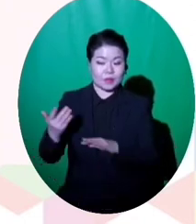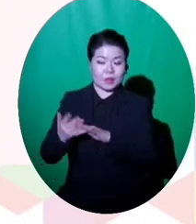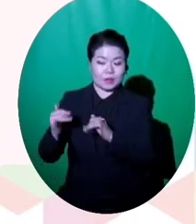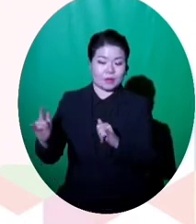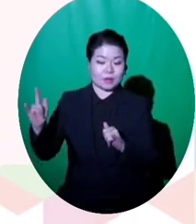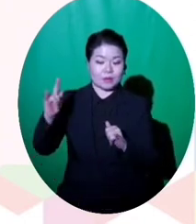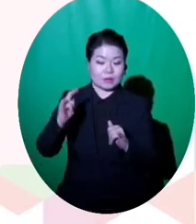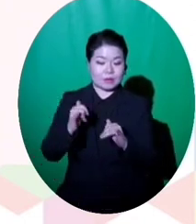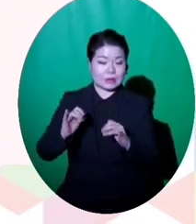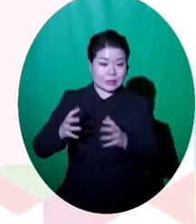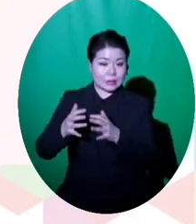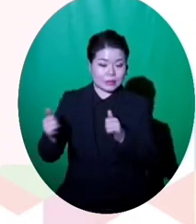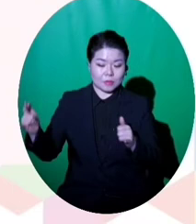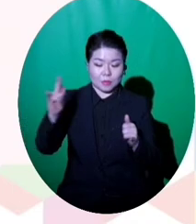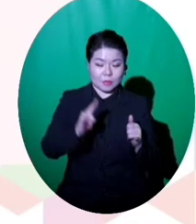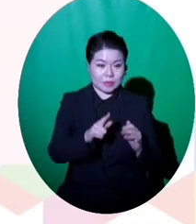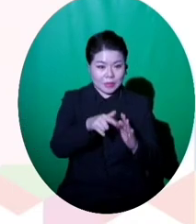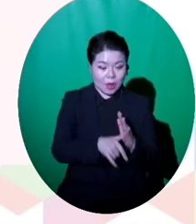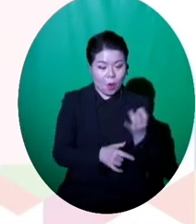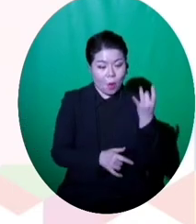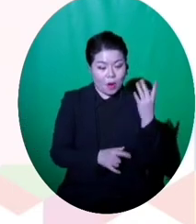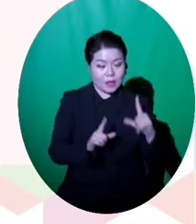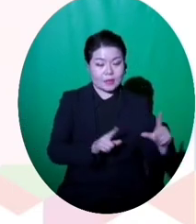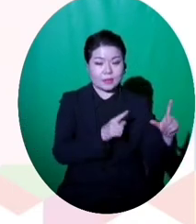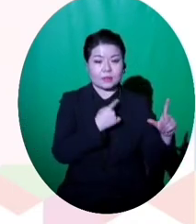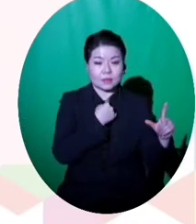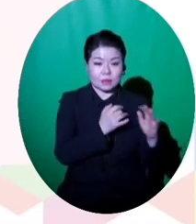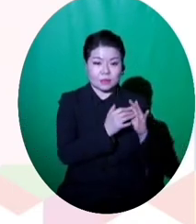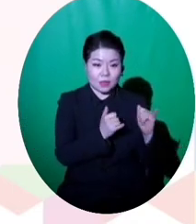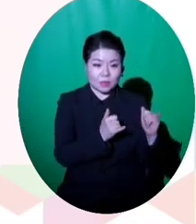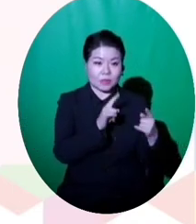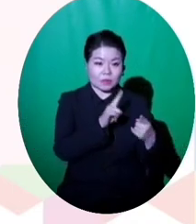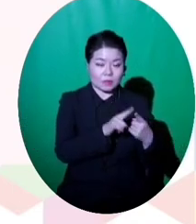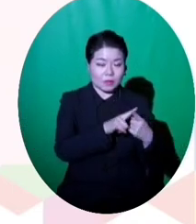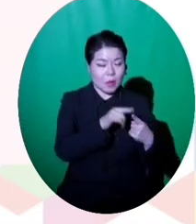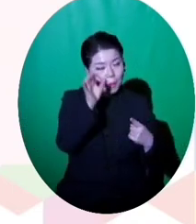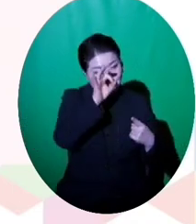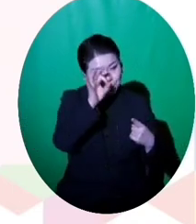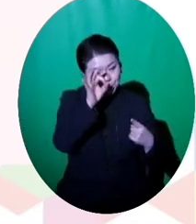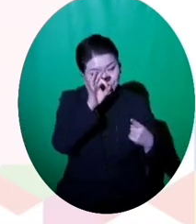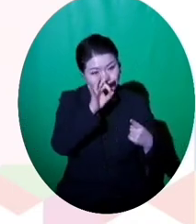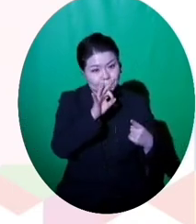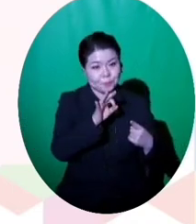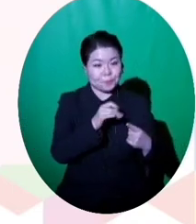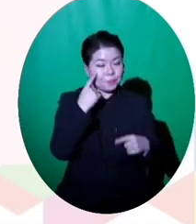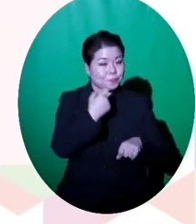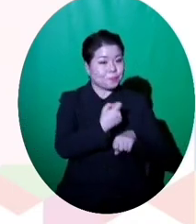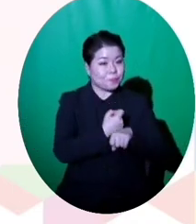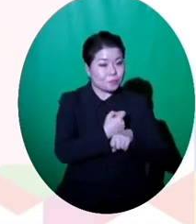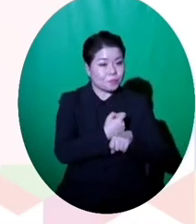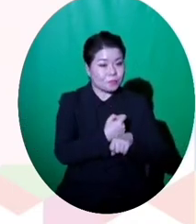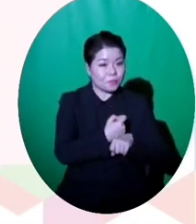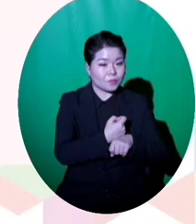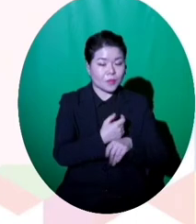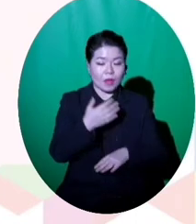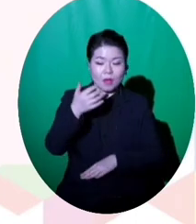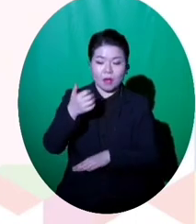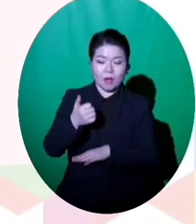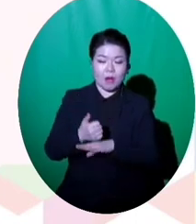mountain just around the corner. So I was like, hi grandpa, he passed away, but here I am.